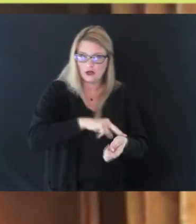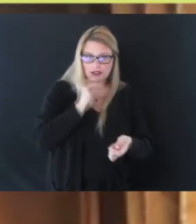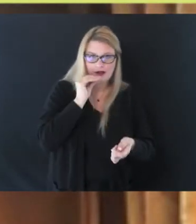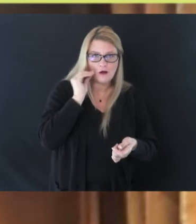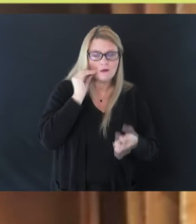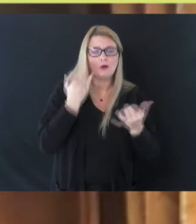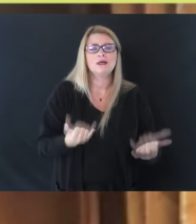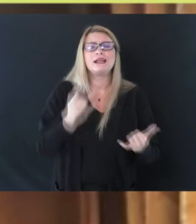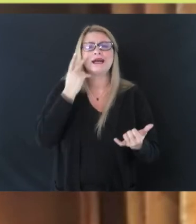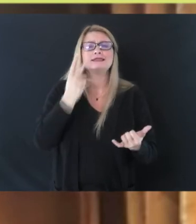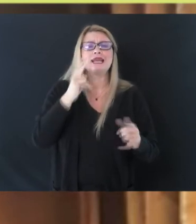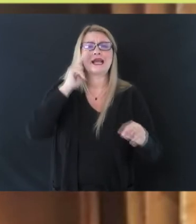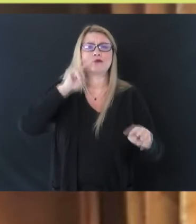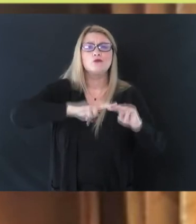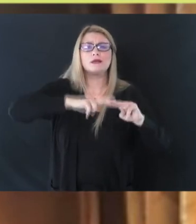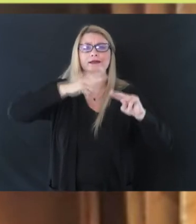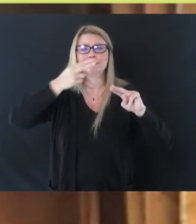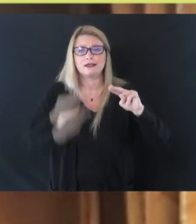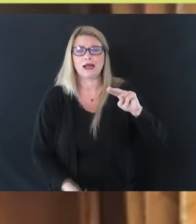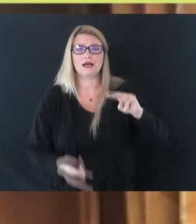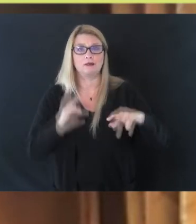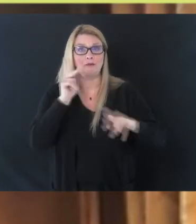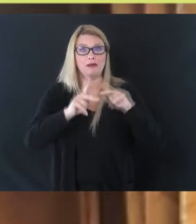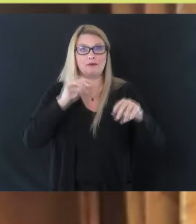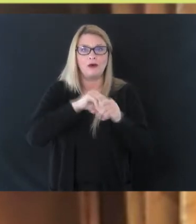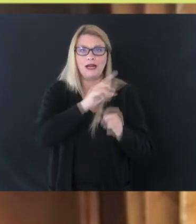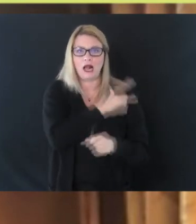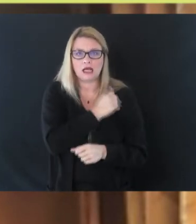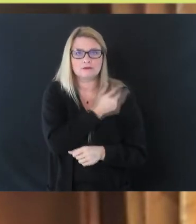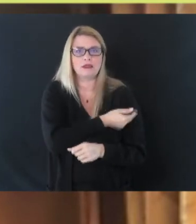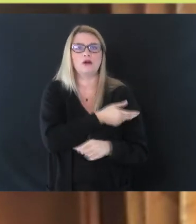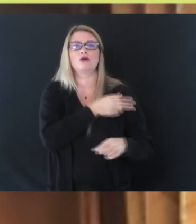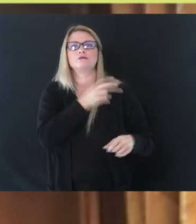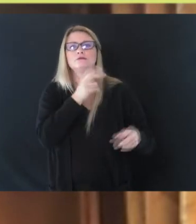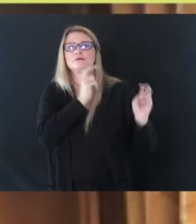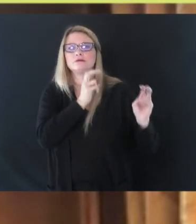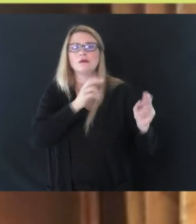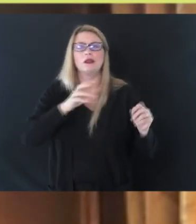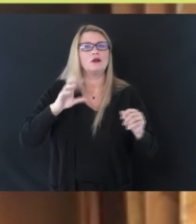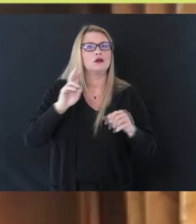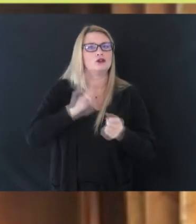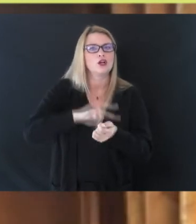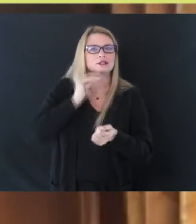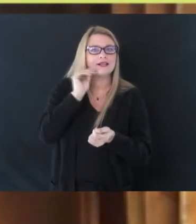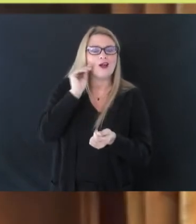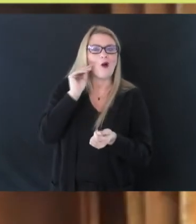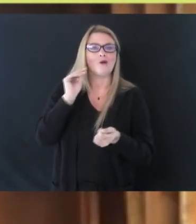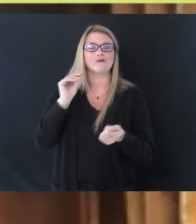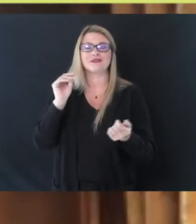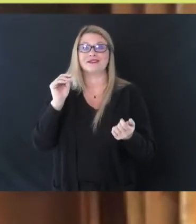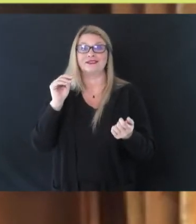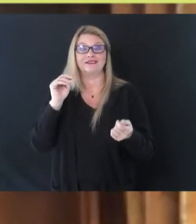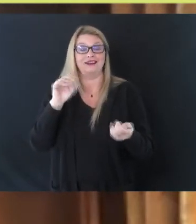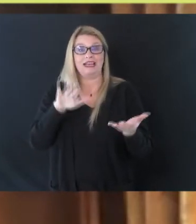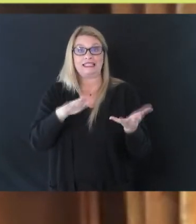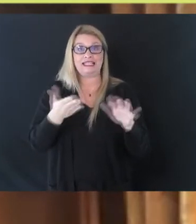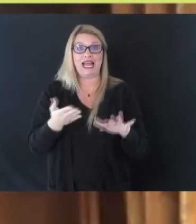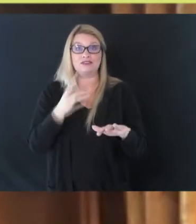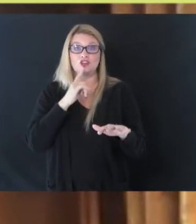the hospitalizations for people from nursing homes and seeing a reduction slowly in deaths, which is